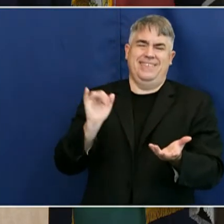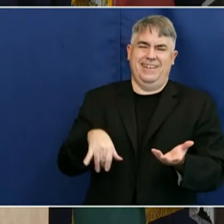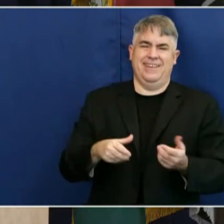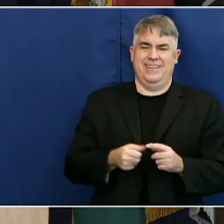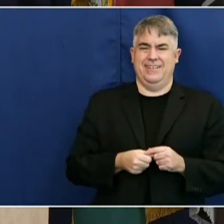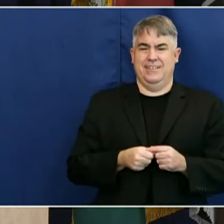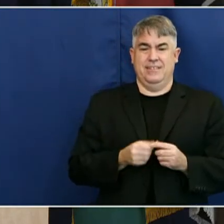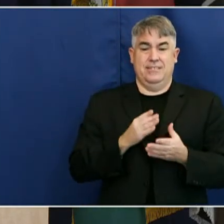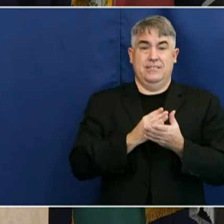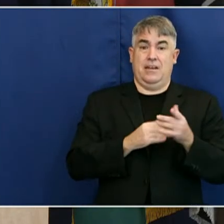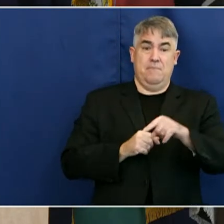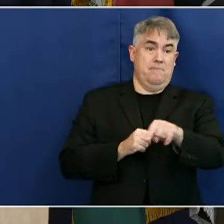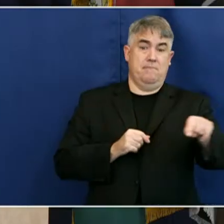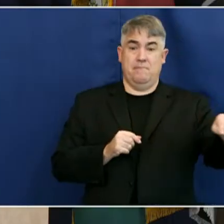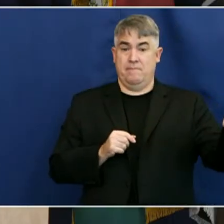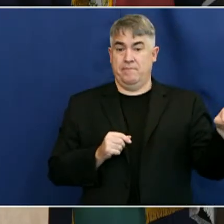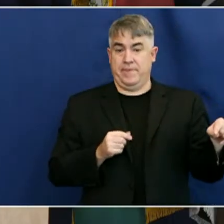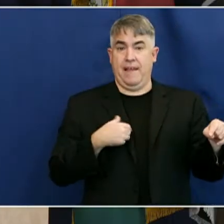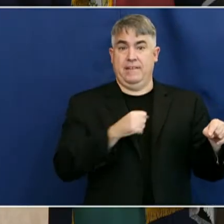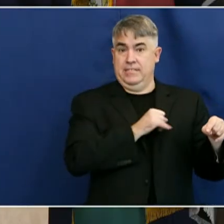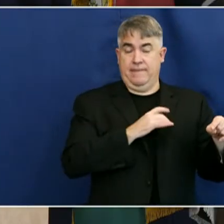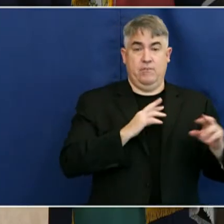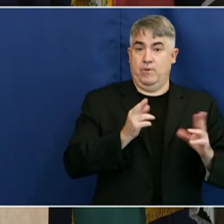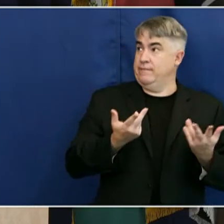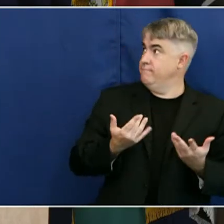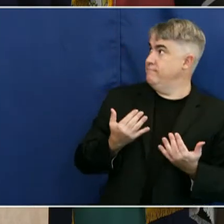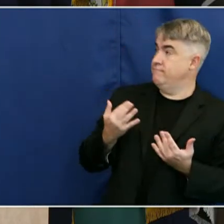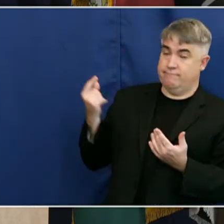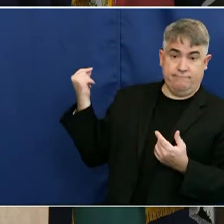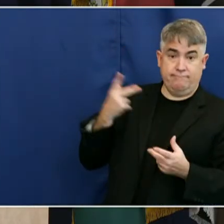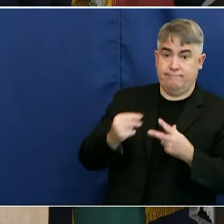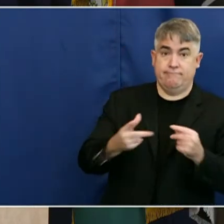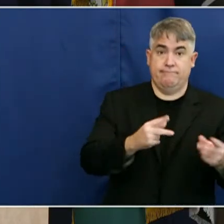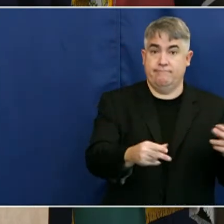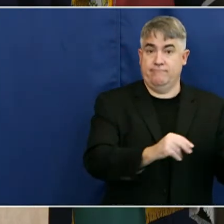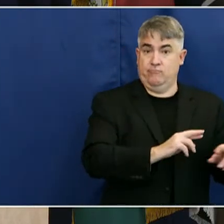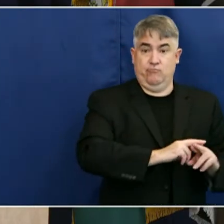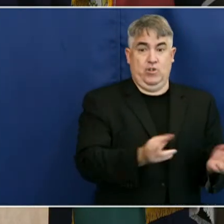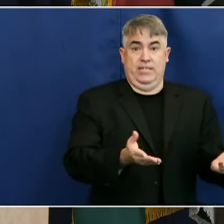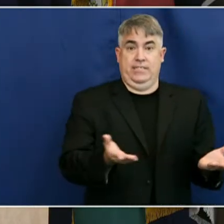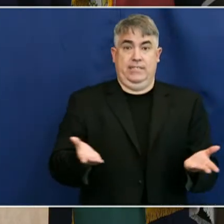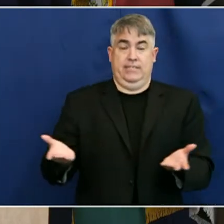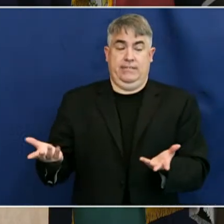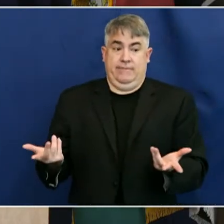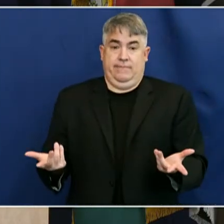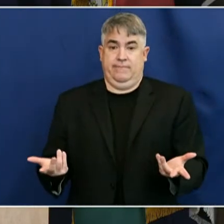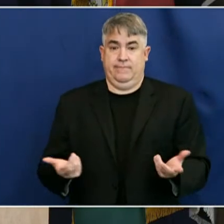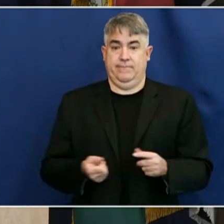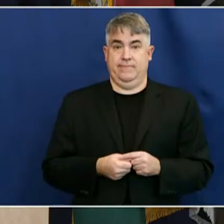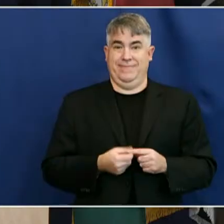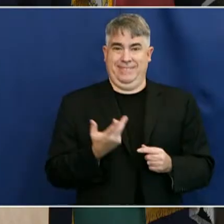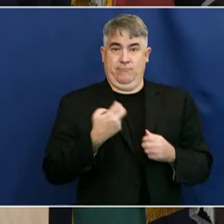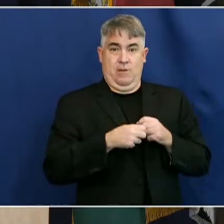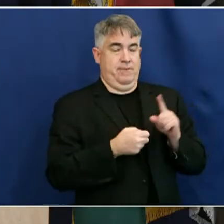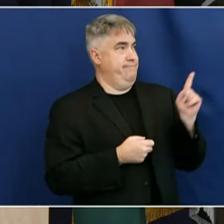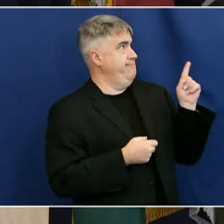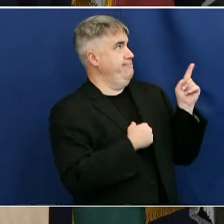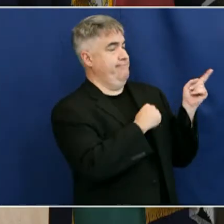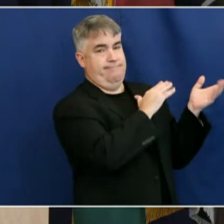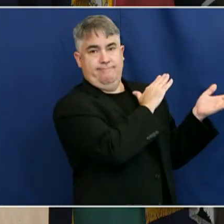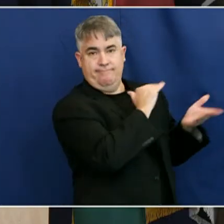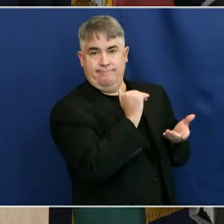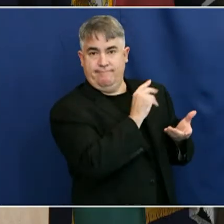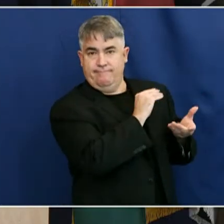more vaccines than we're doing. We just don't have enough. And so as the allocations come in, we do our best to distribute them to each